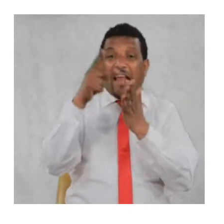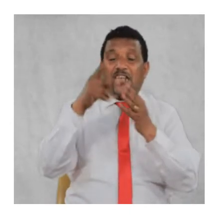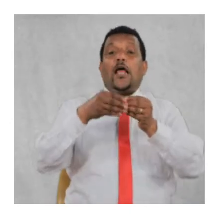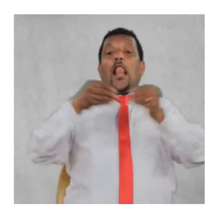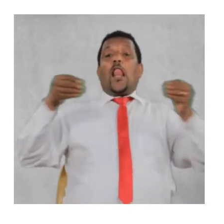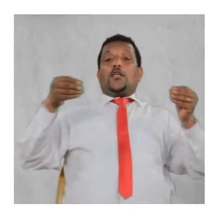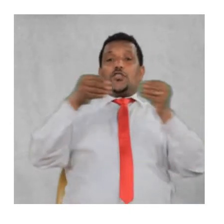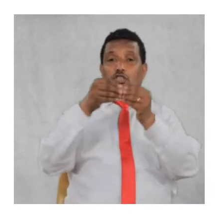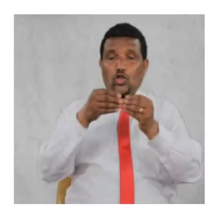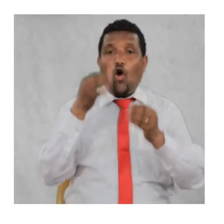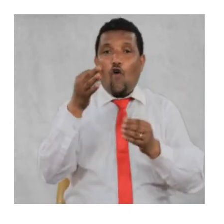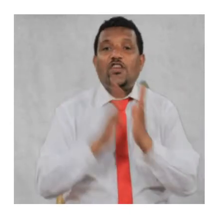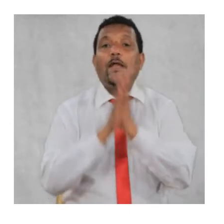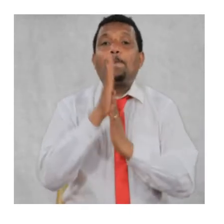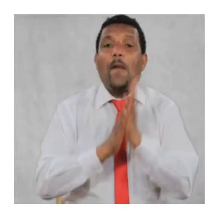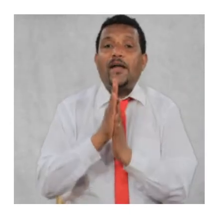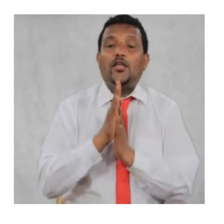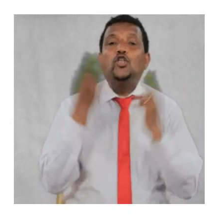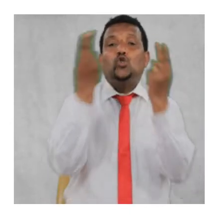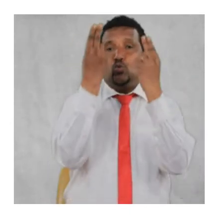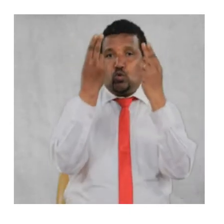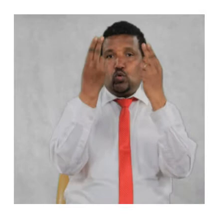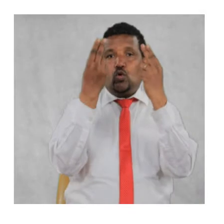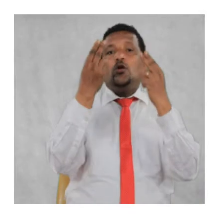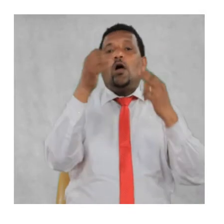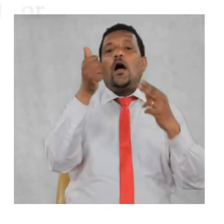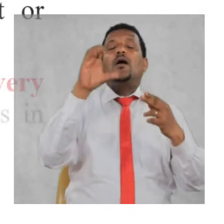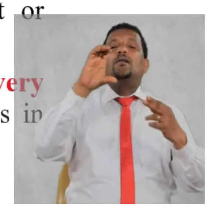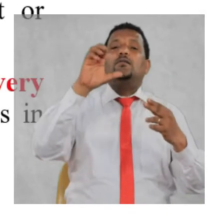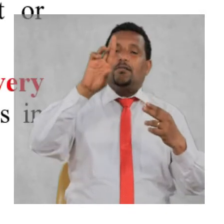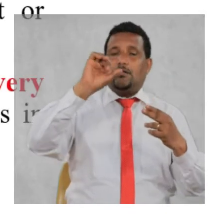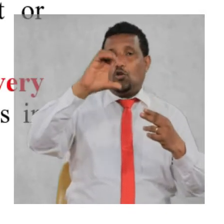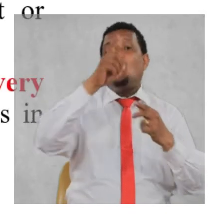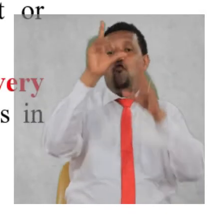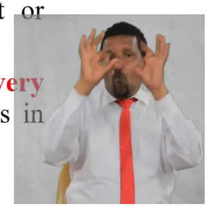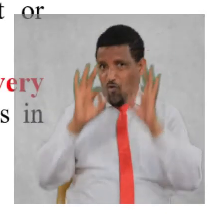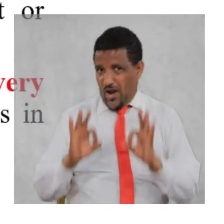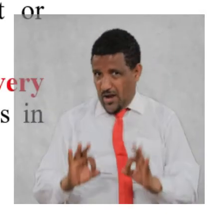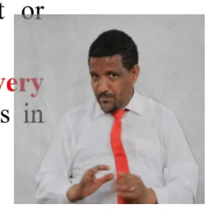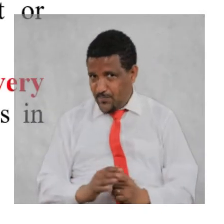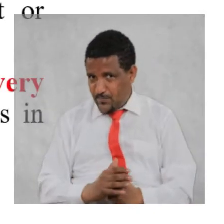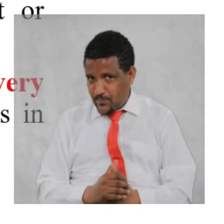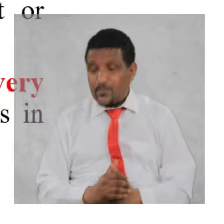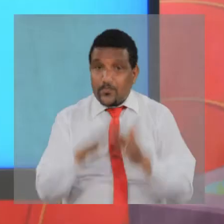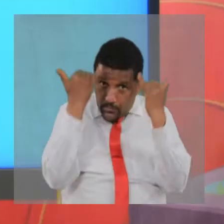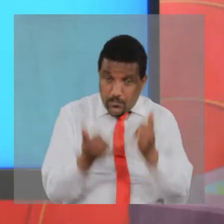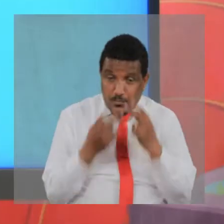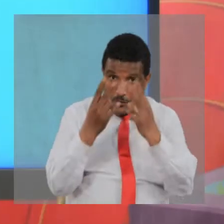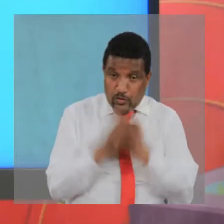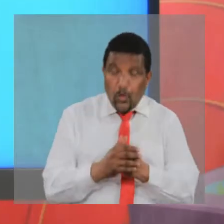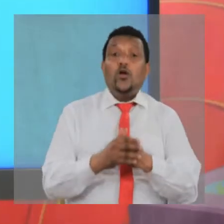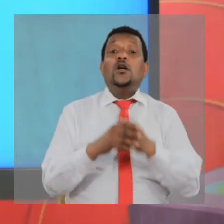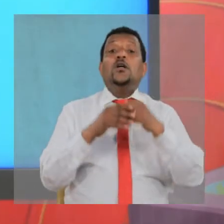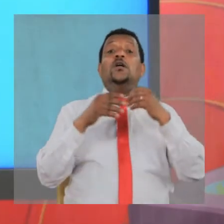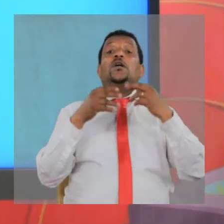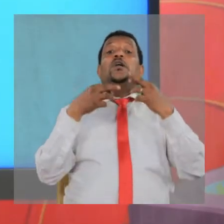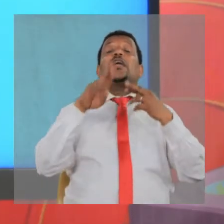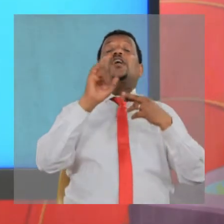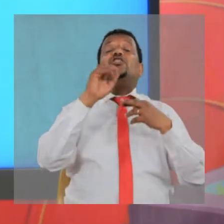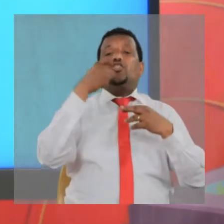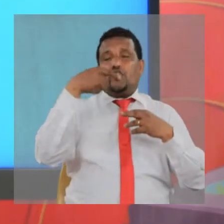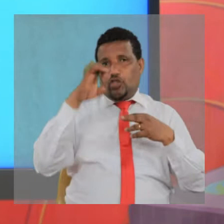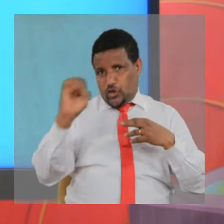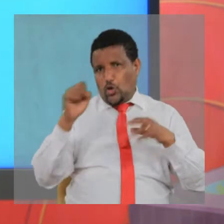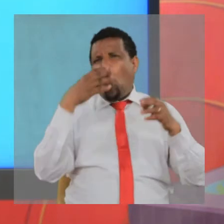elasticity of demand using the arc formula. Now let's see the ranges of price elasticity